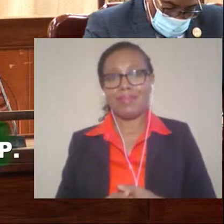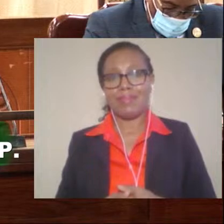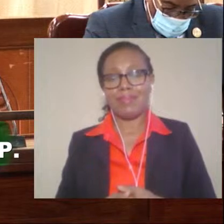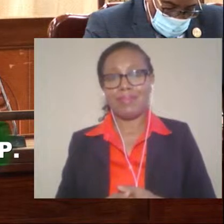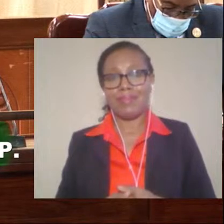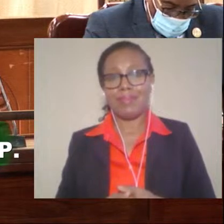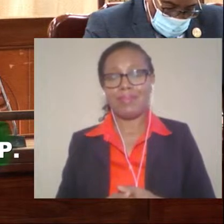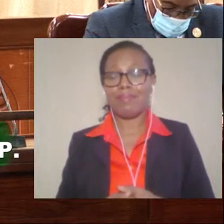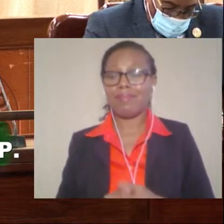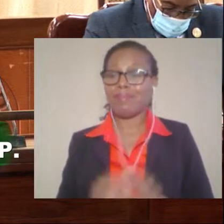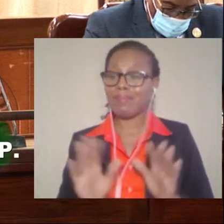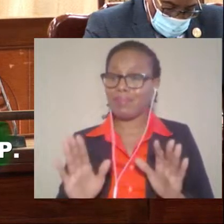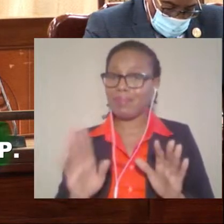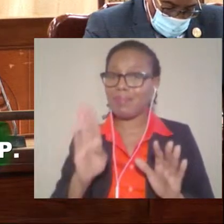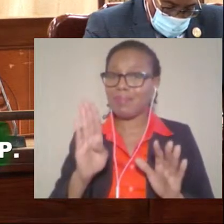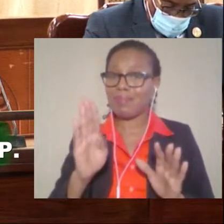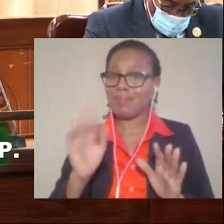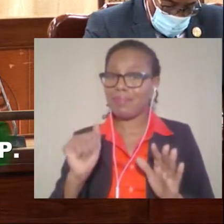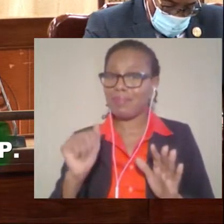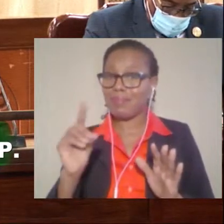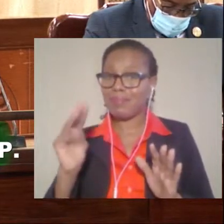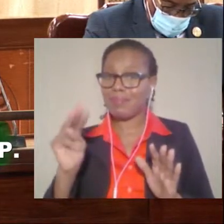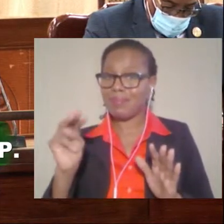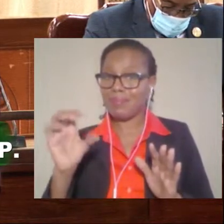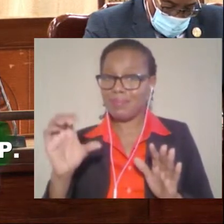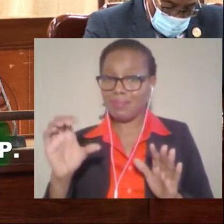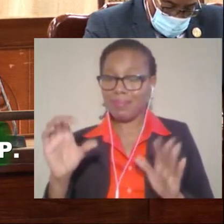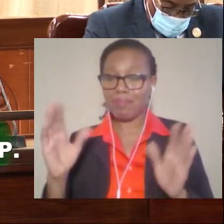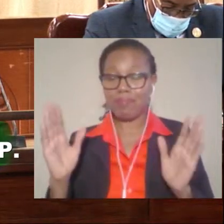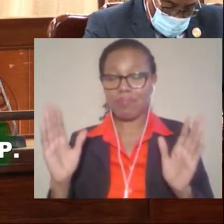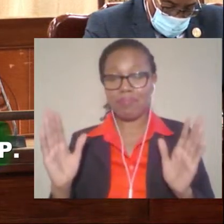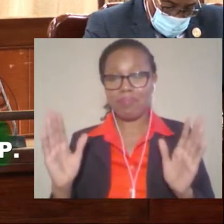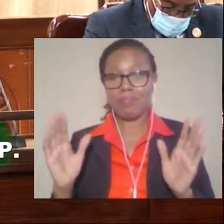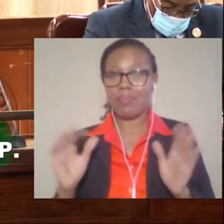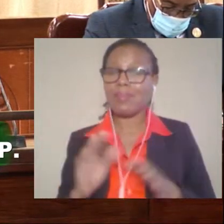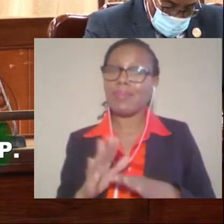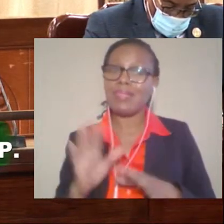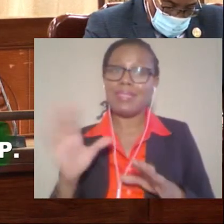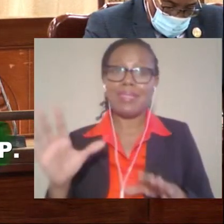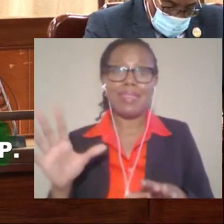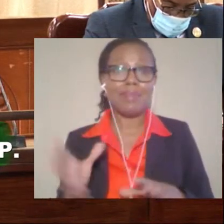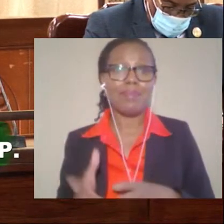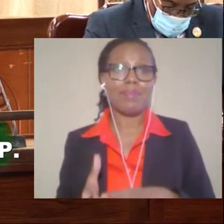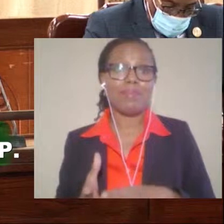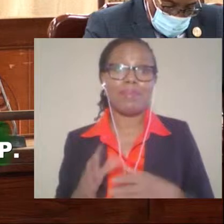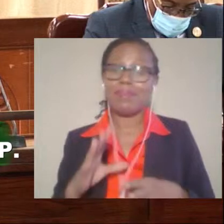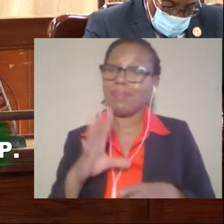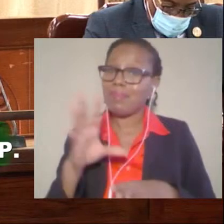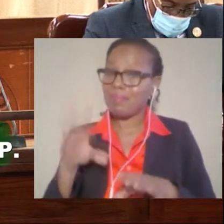BADMC, and that is part of the discussion taking place,